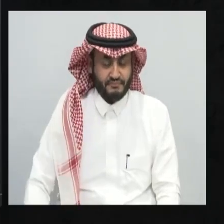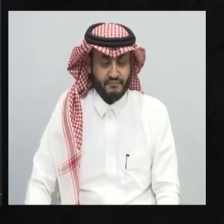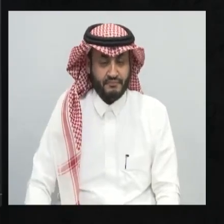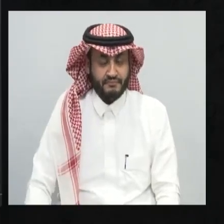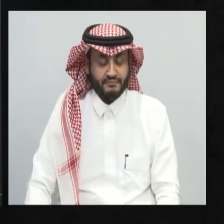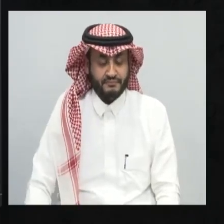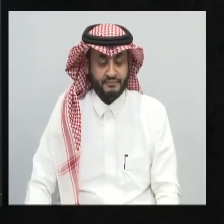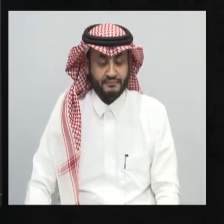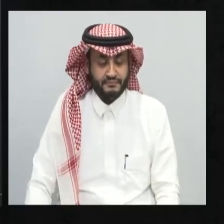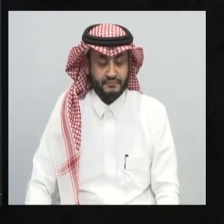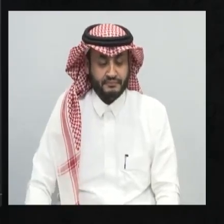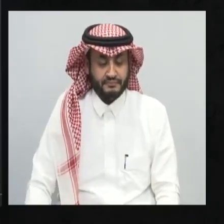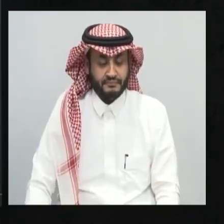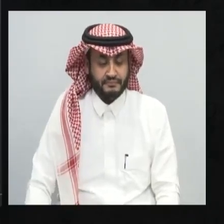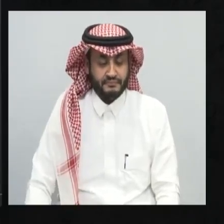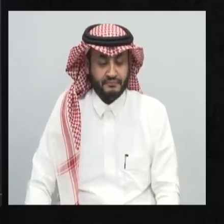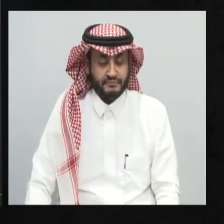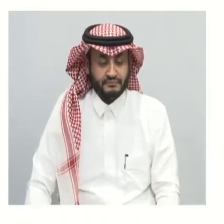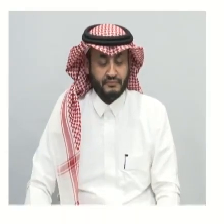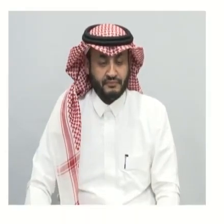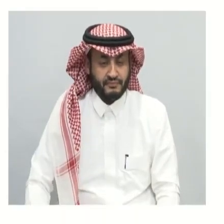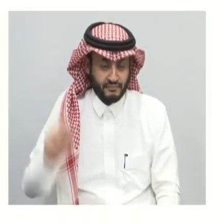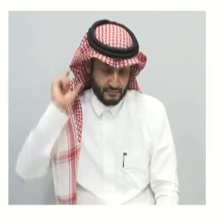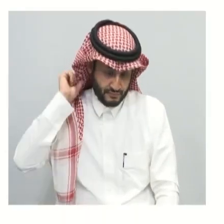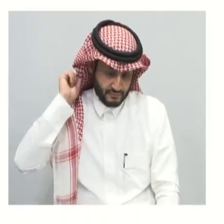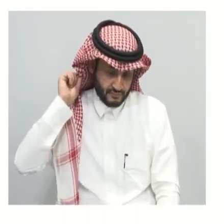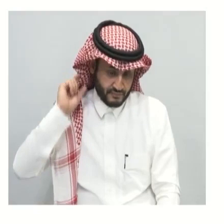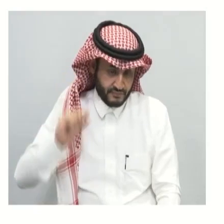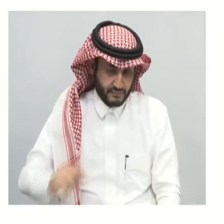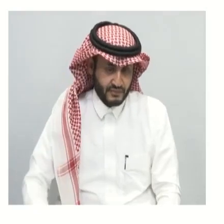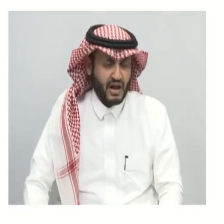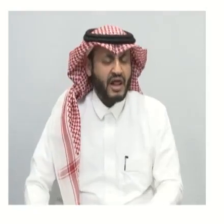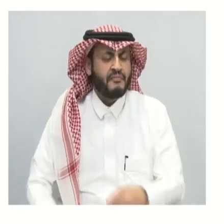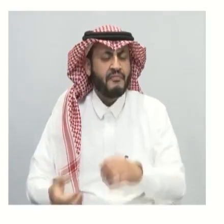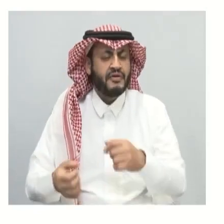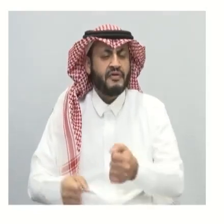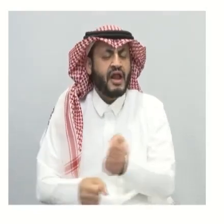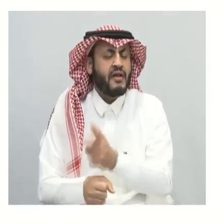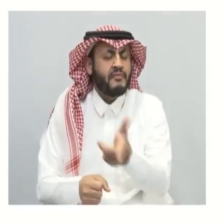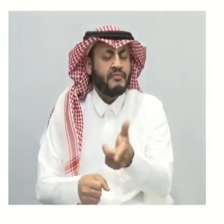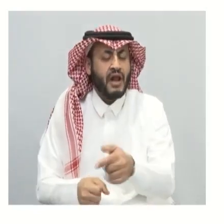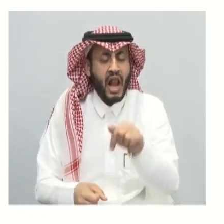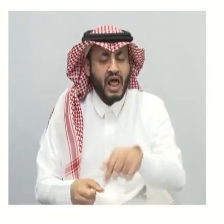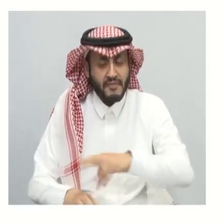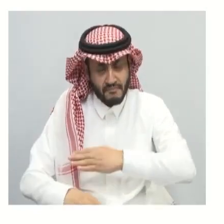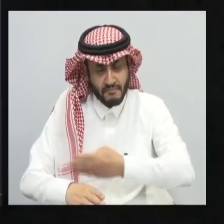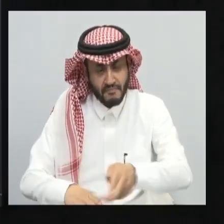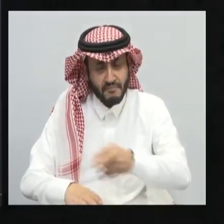stained carpet. The carpet is stained. What needs to be done? The carpet needs to be